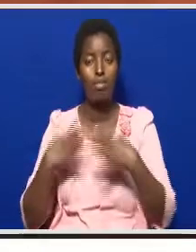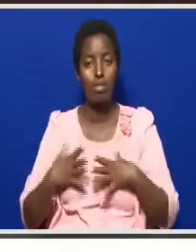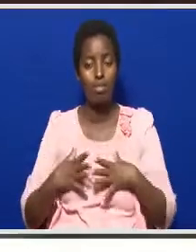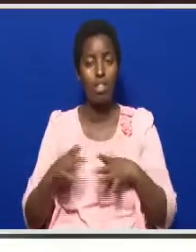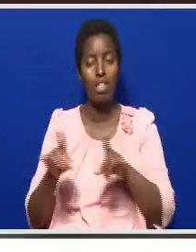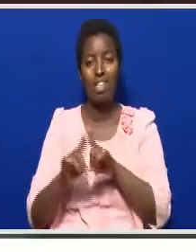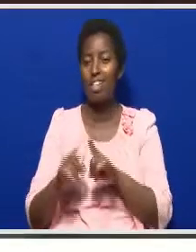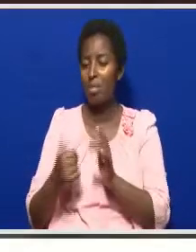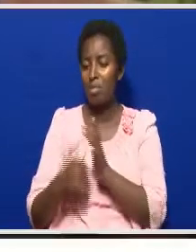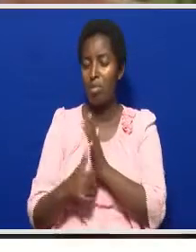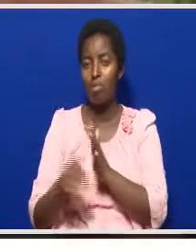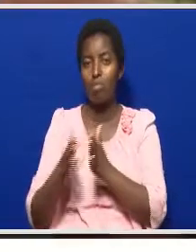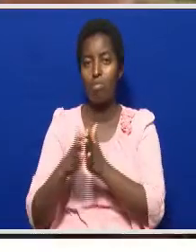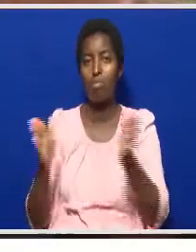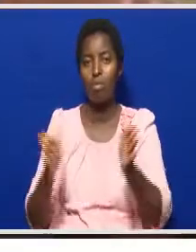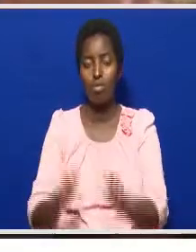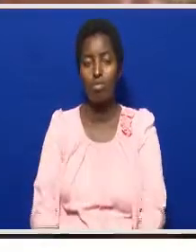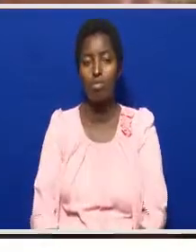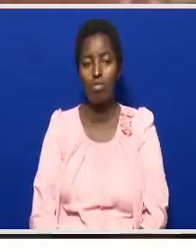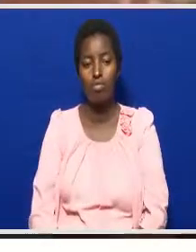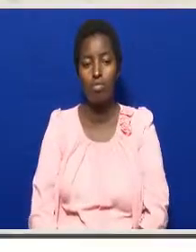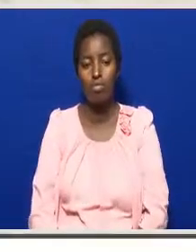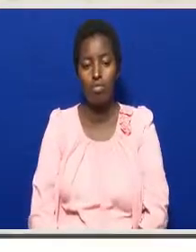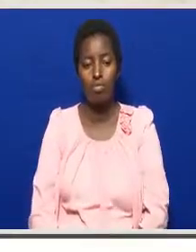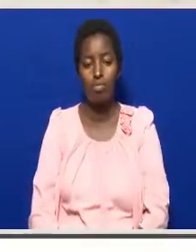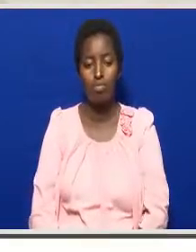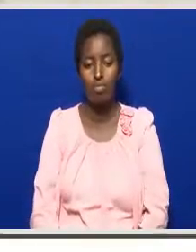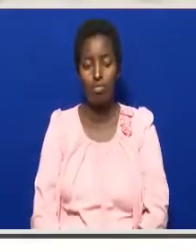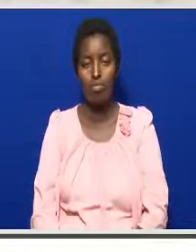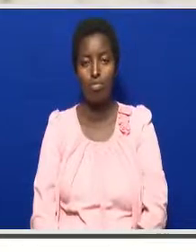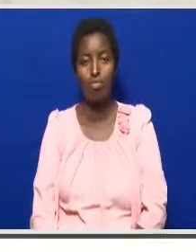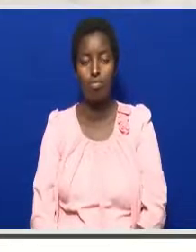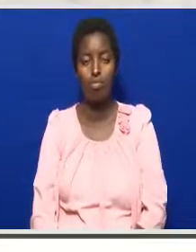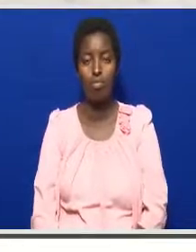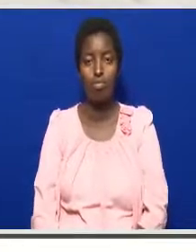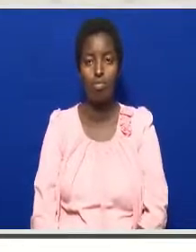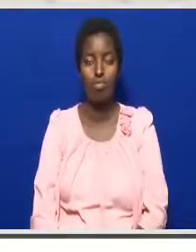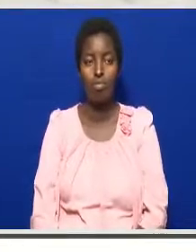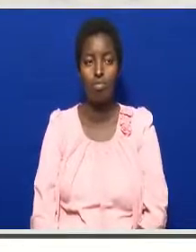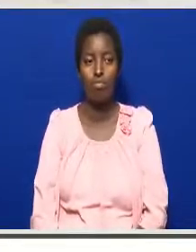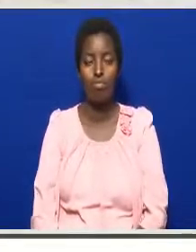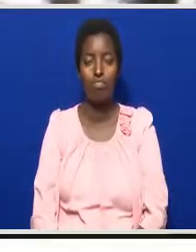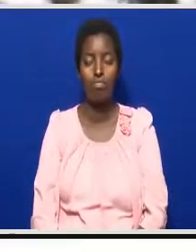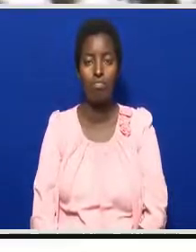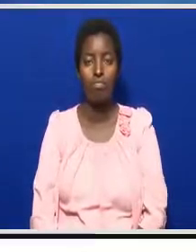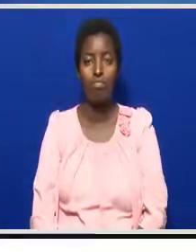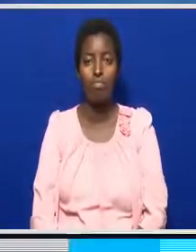hectic. Reporting for Mwangaza Prime News, Karo Muriuki.